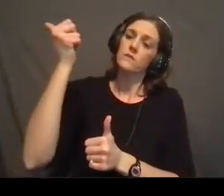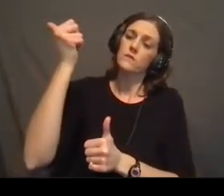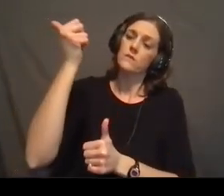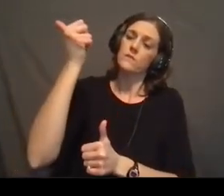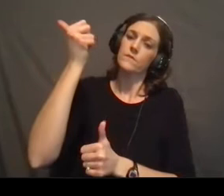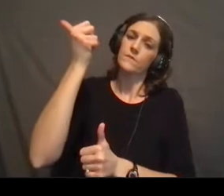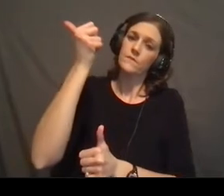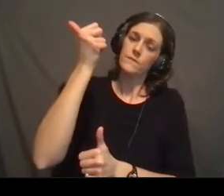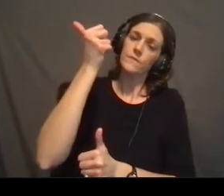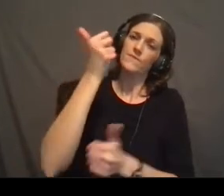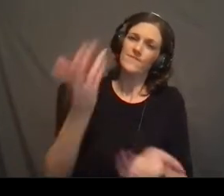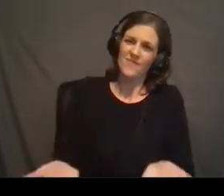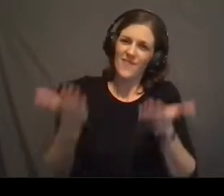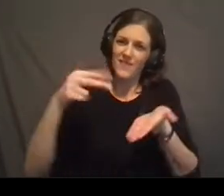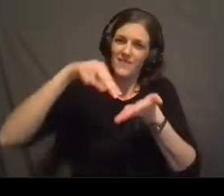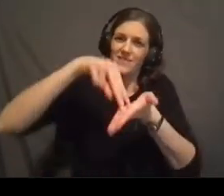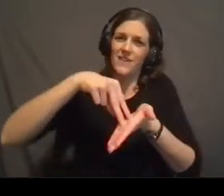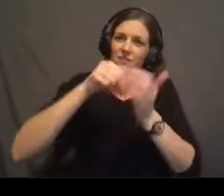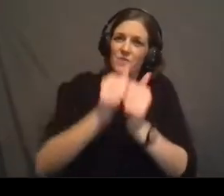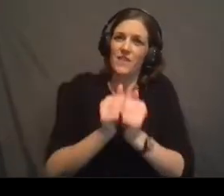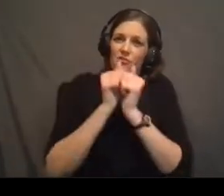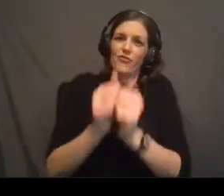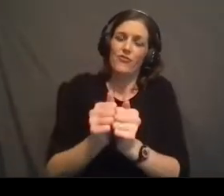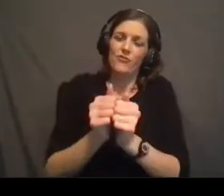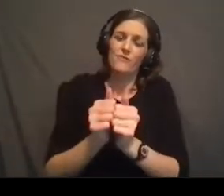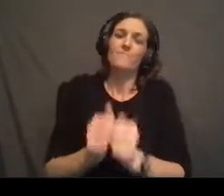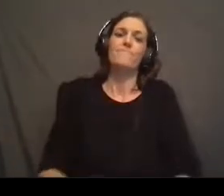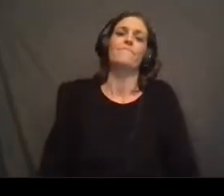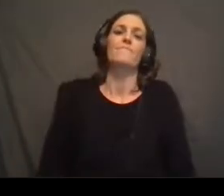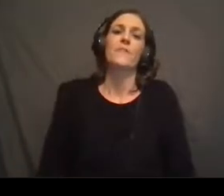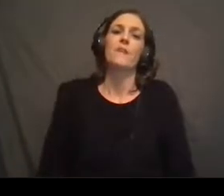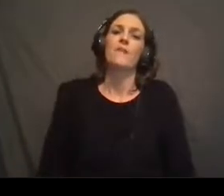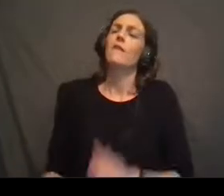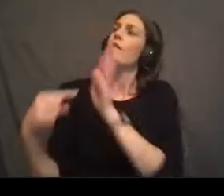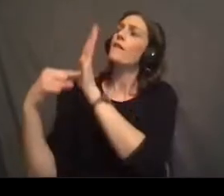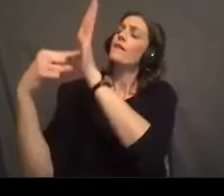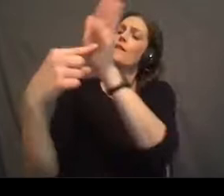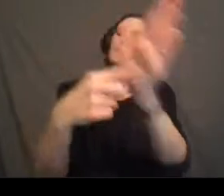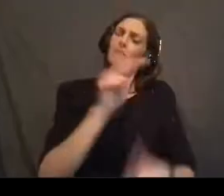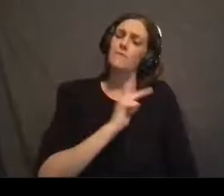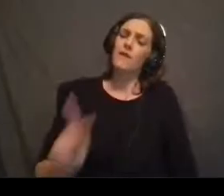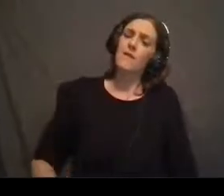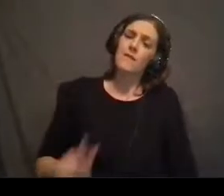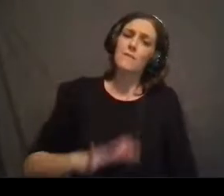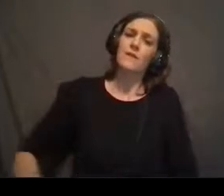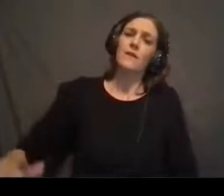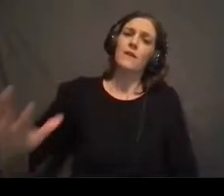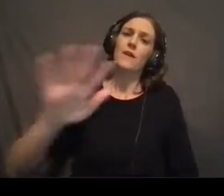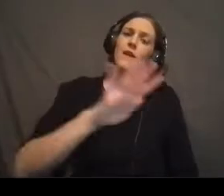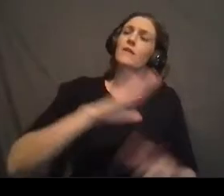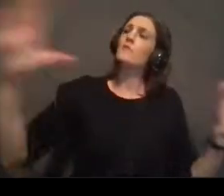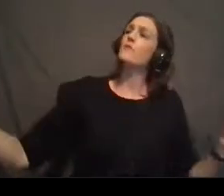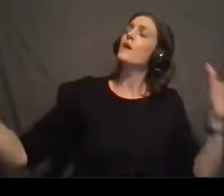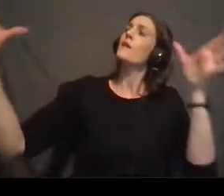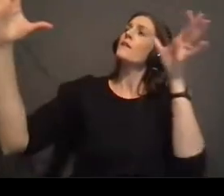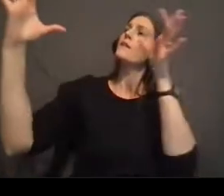Kings. Let's stand together. Your voice to reveal the kingdom coming